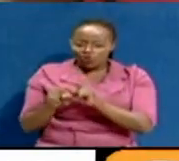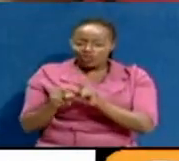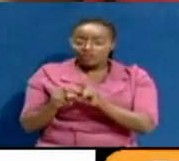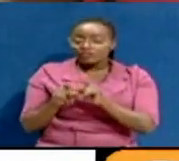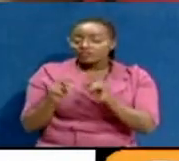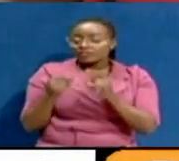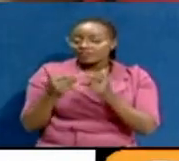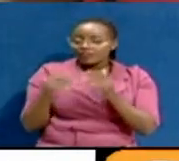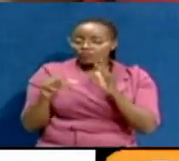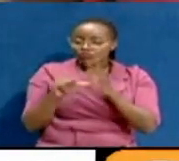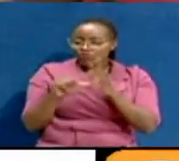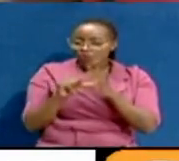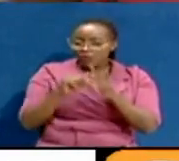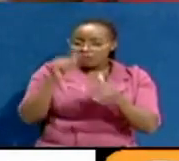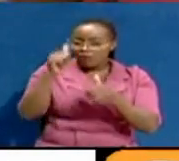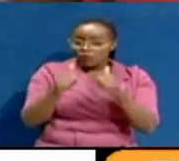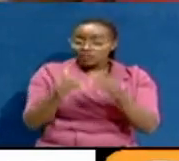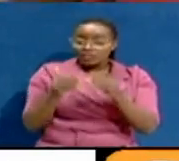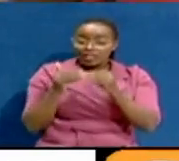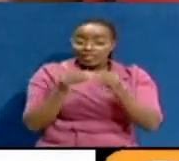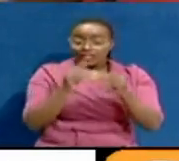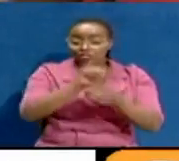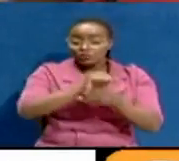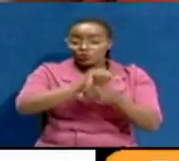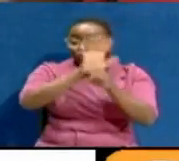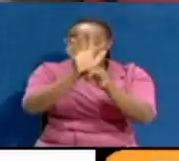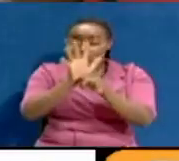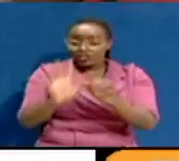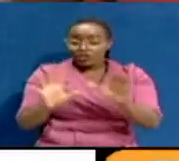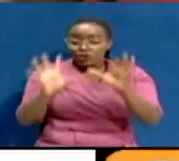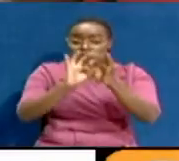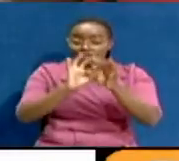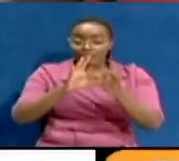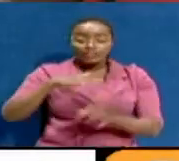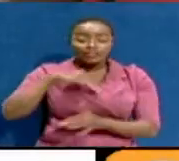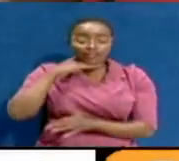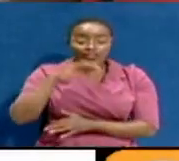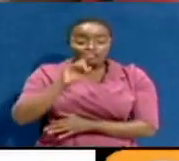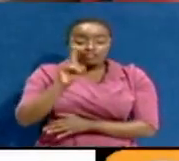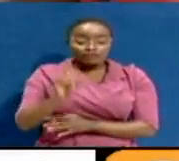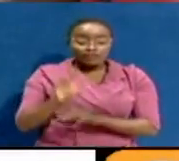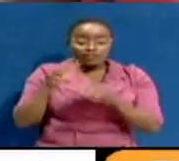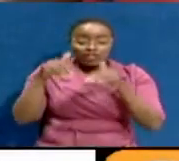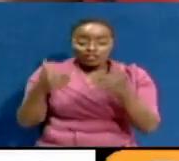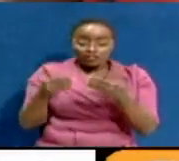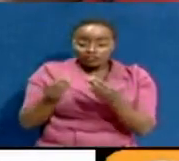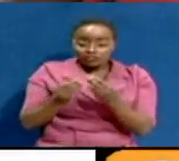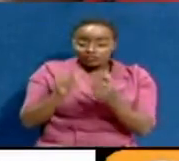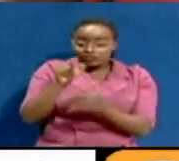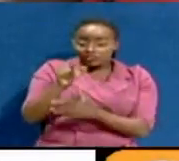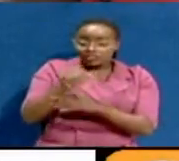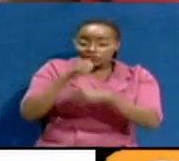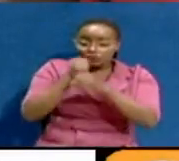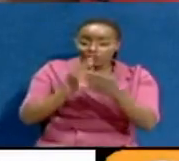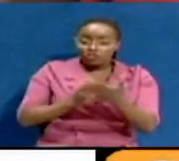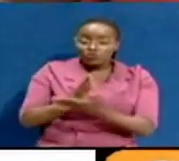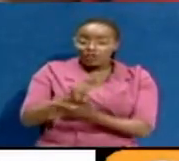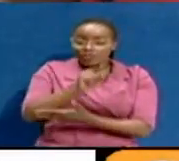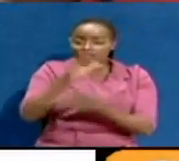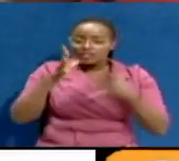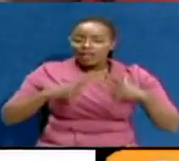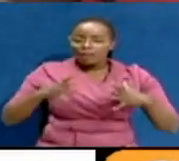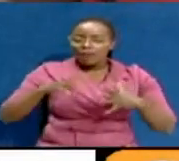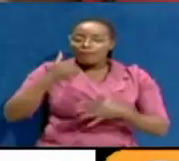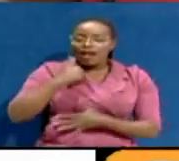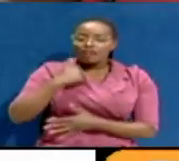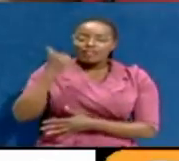underlying conditions that lead to COVID-related deaths? And how do we handle that to ensure that those who have